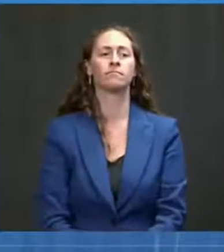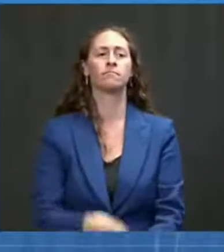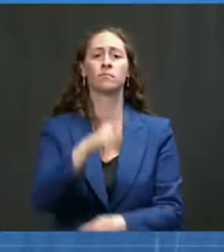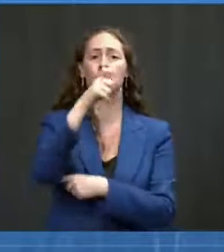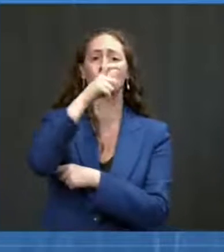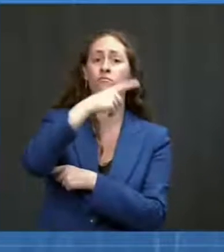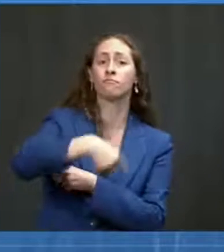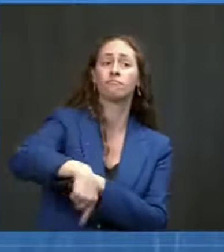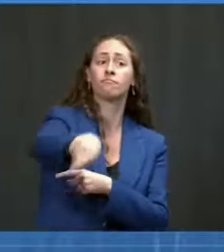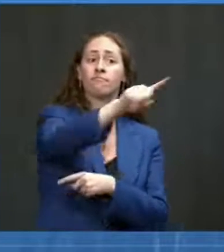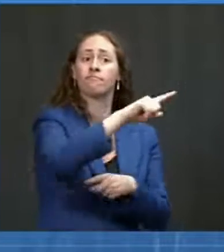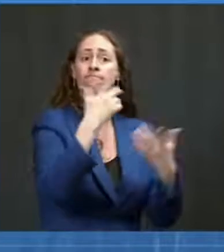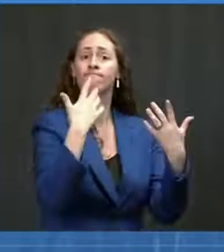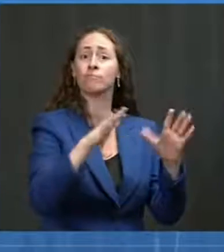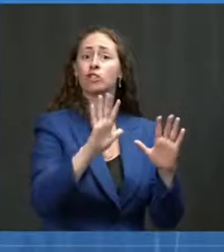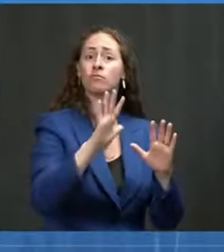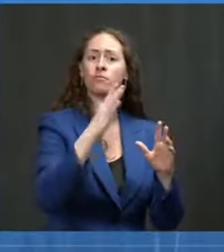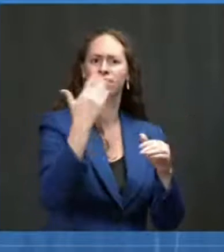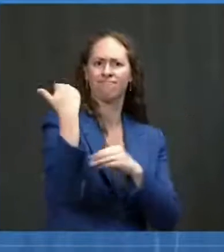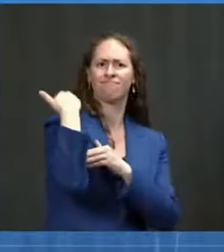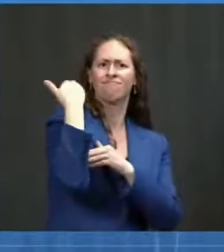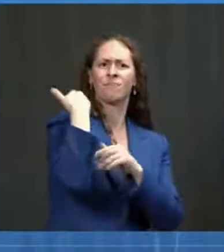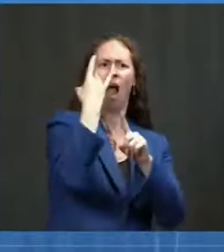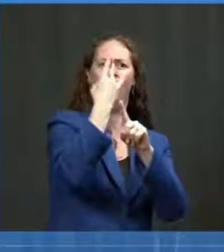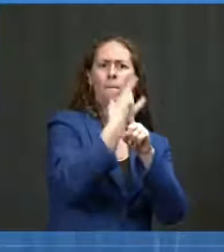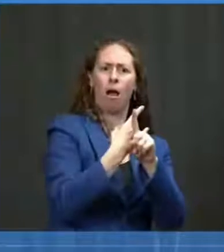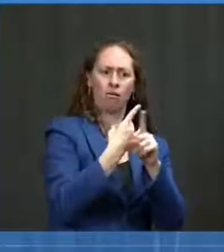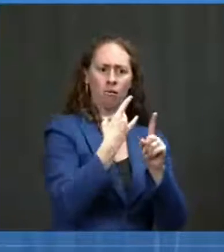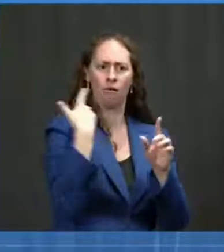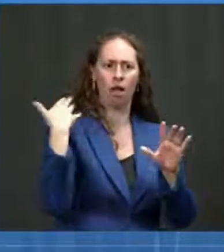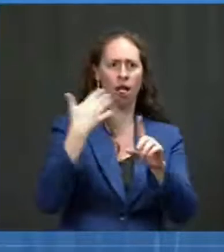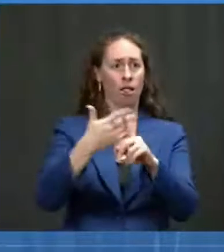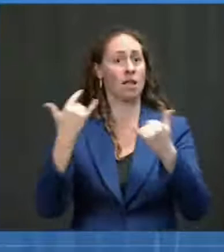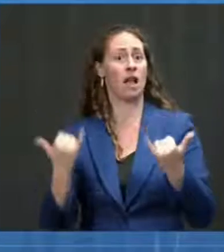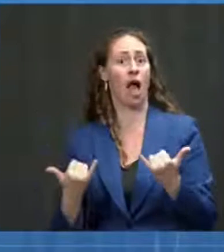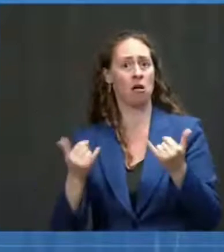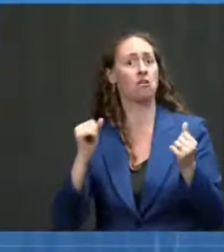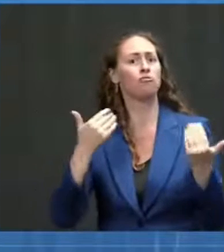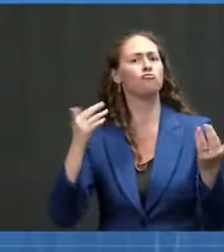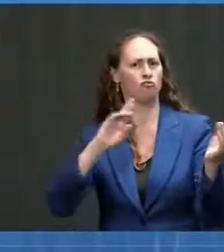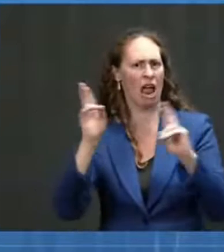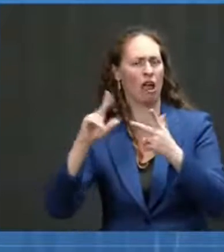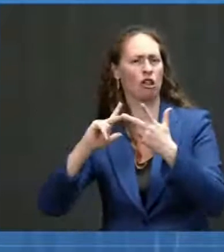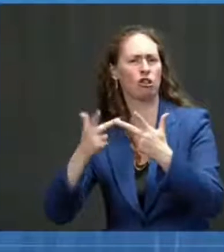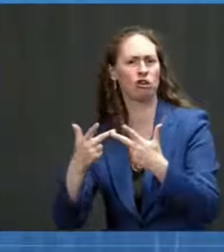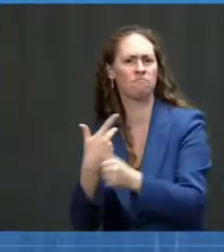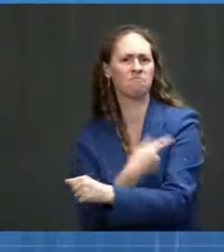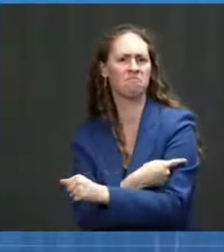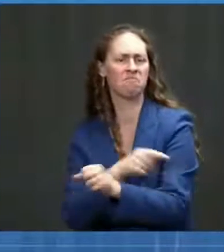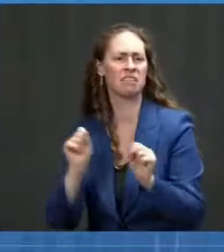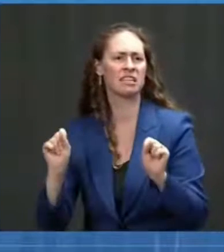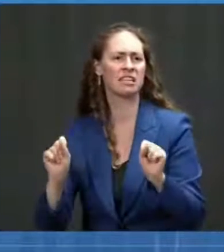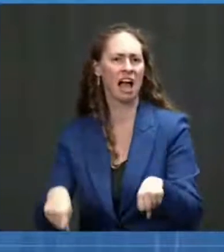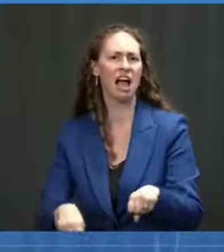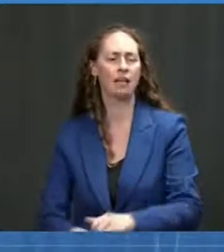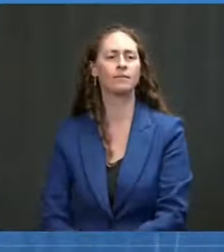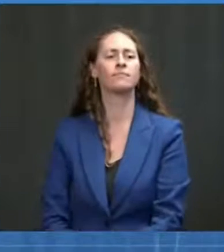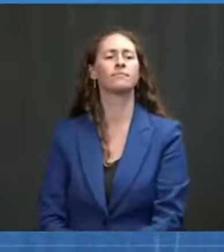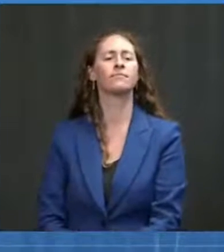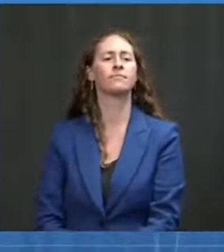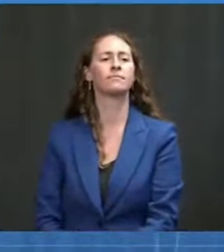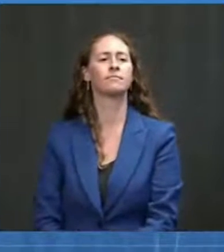or Moderna mRNA vaccines. We plan to start this program the week of September 20th,